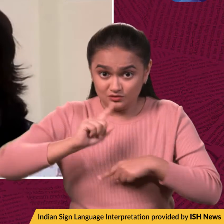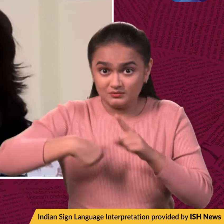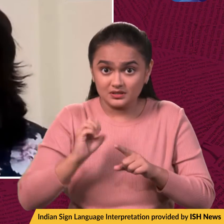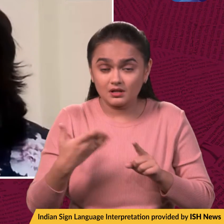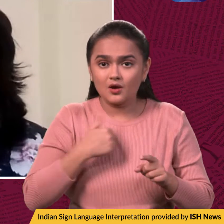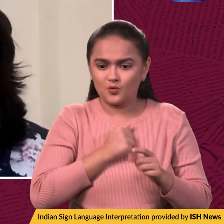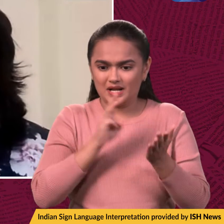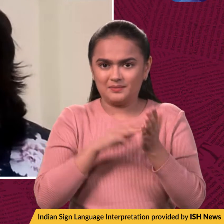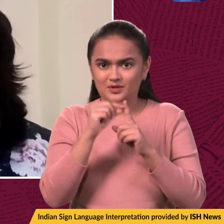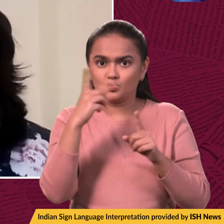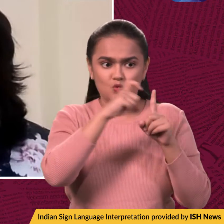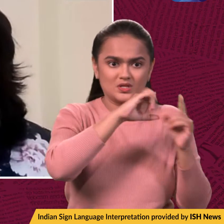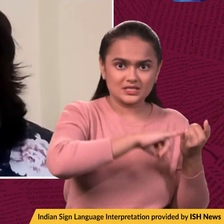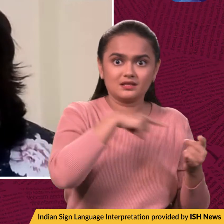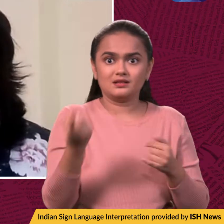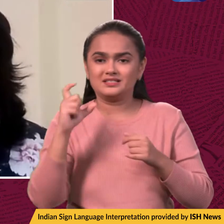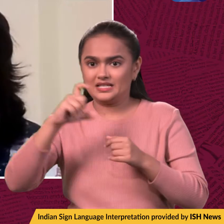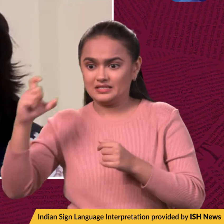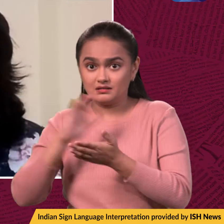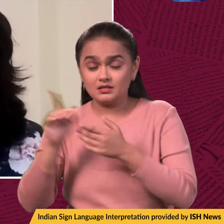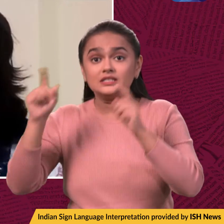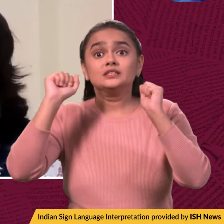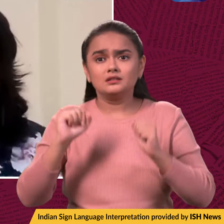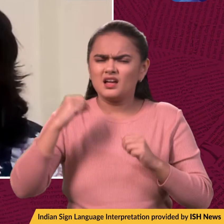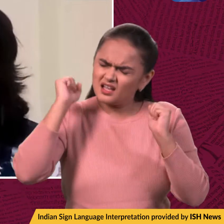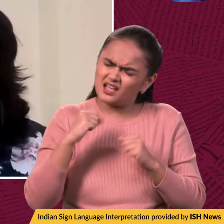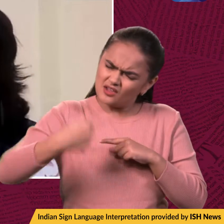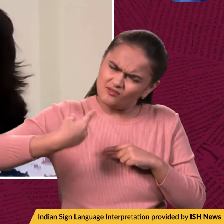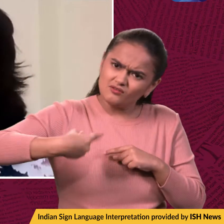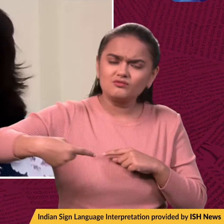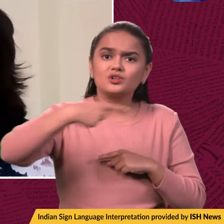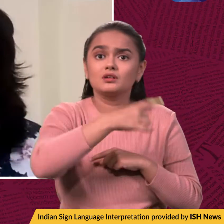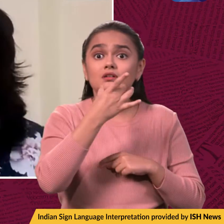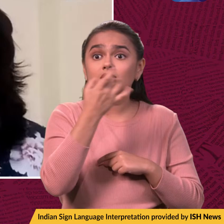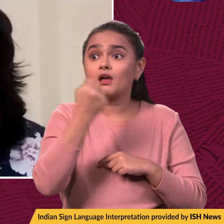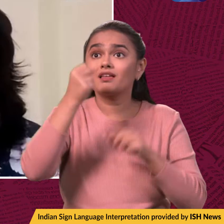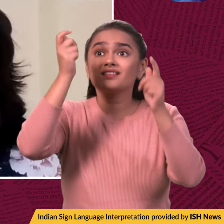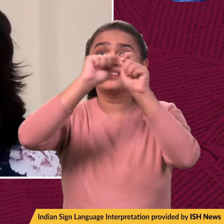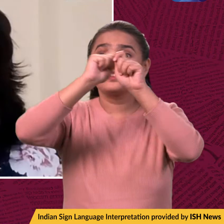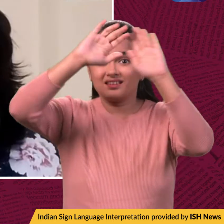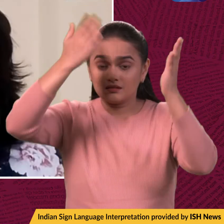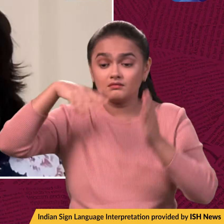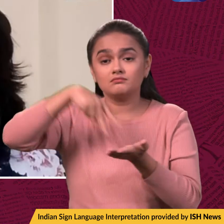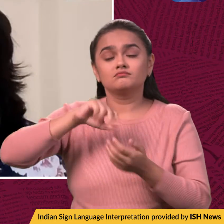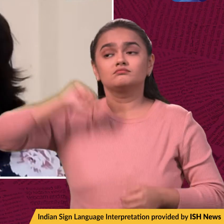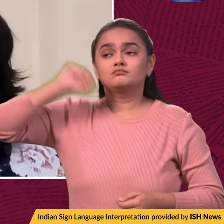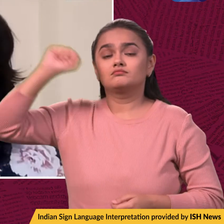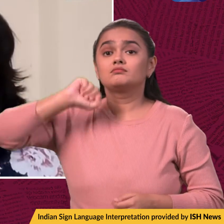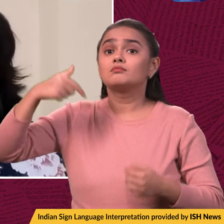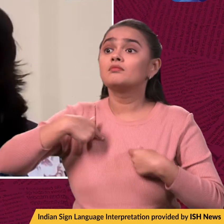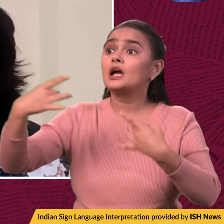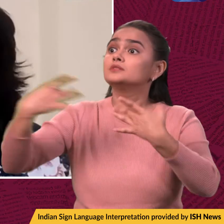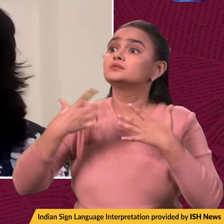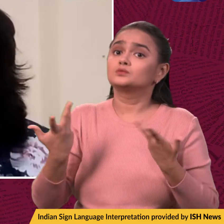tomorrow, our two MPs, Dola Sen and Shanta Chetri, will sit daily at Gandhi statue in protest against their